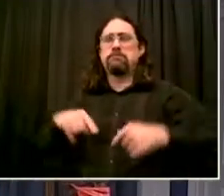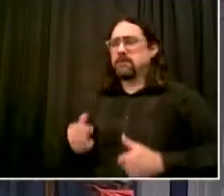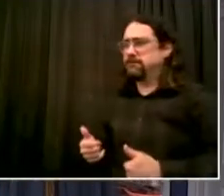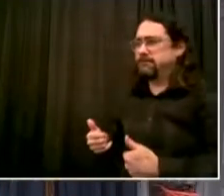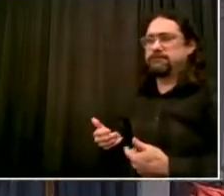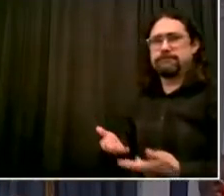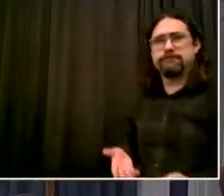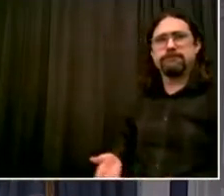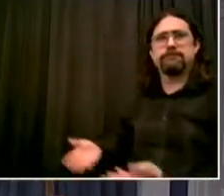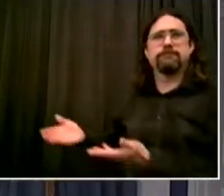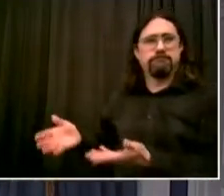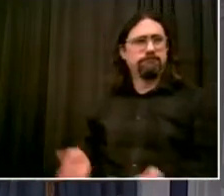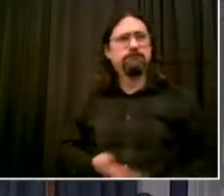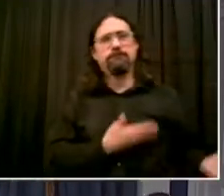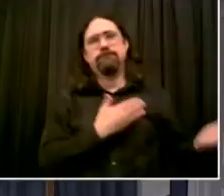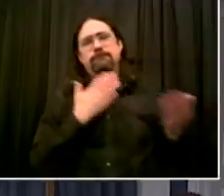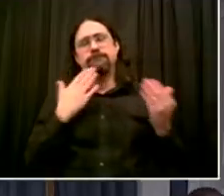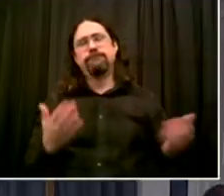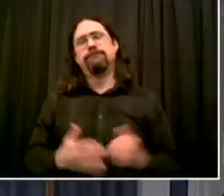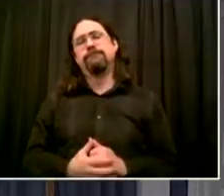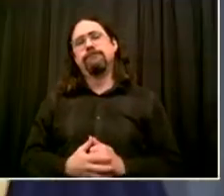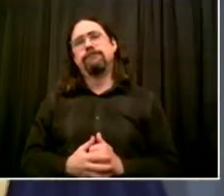All right.